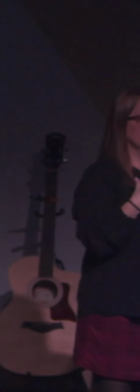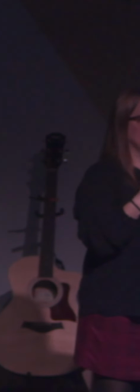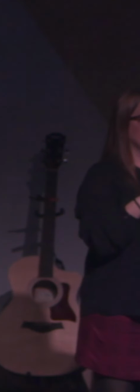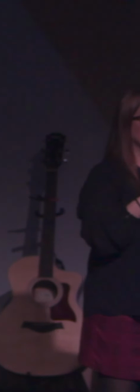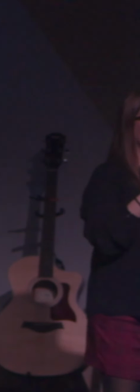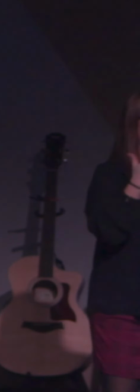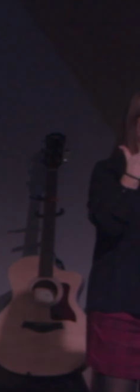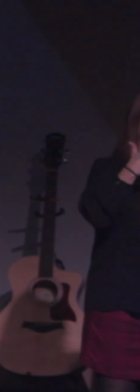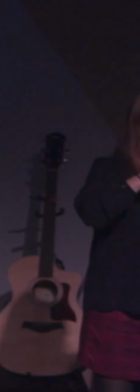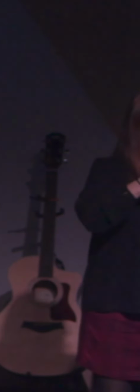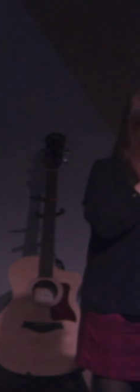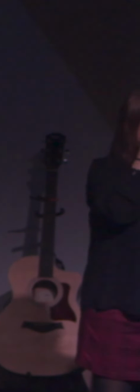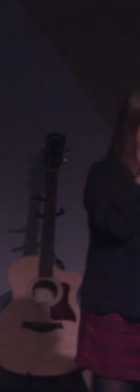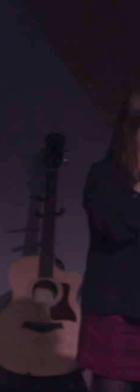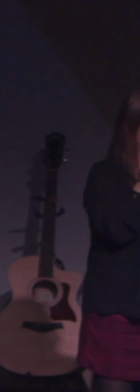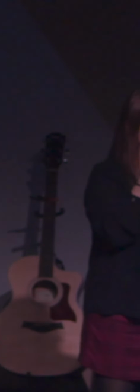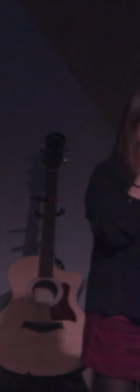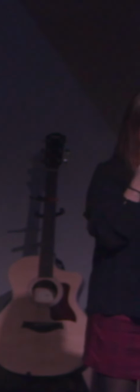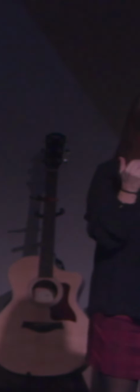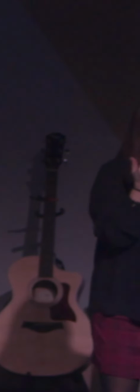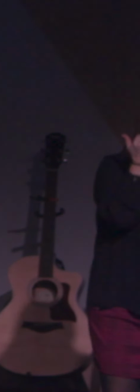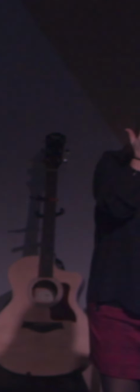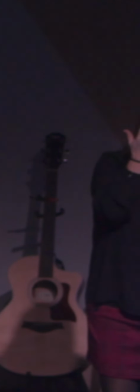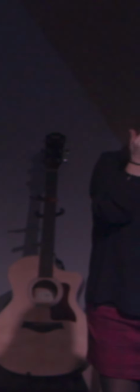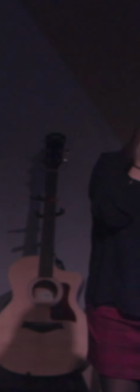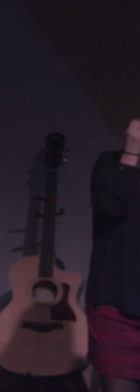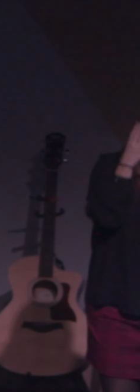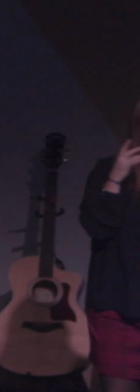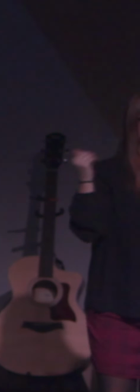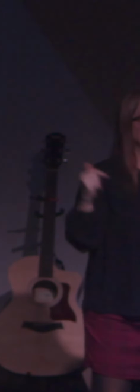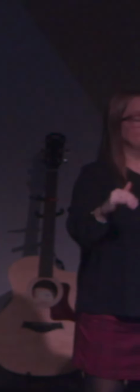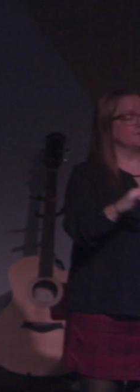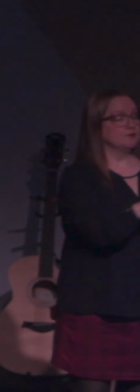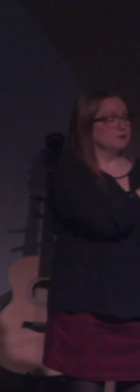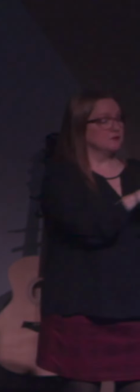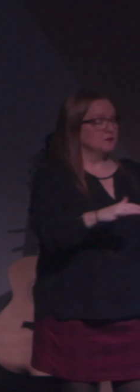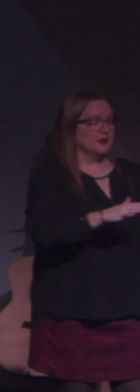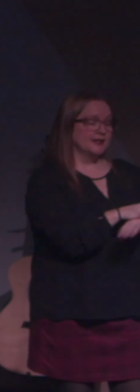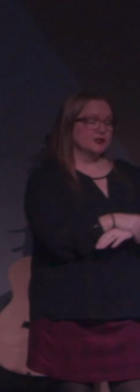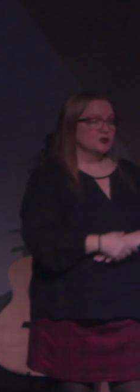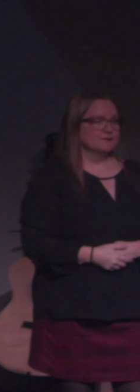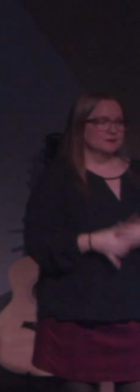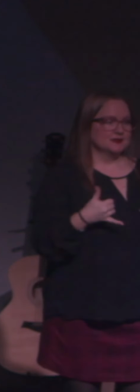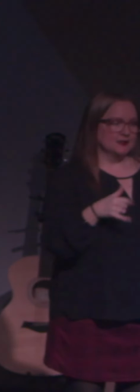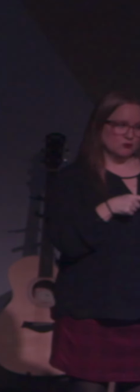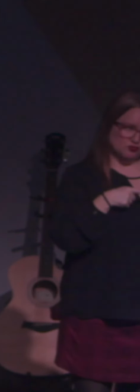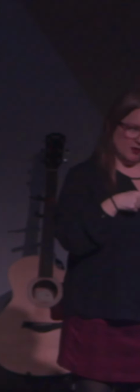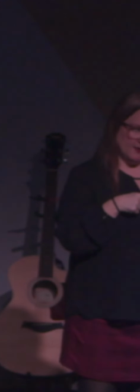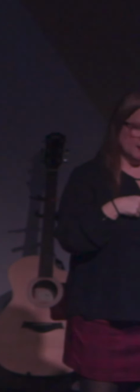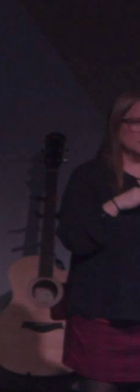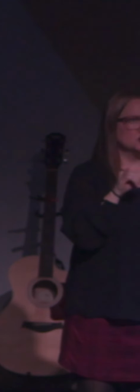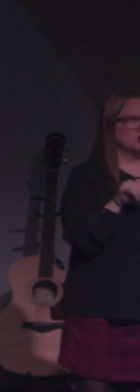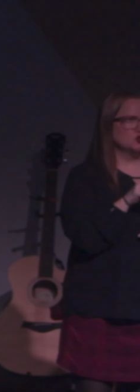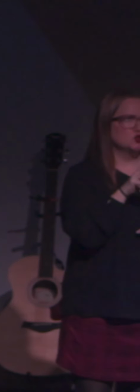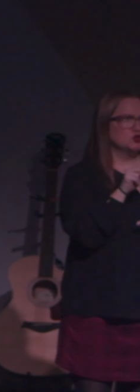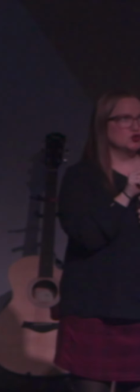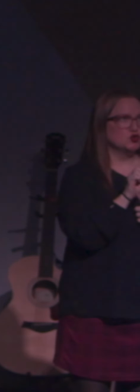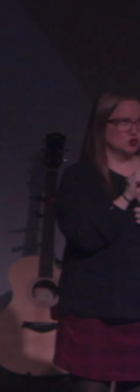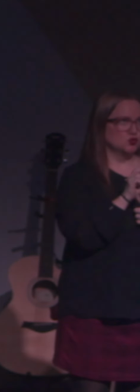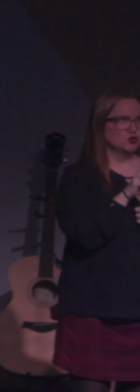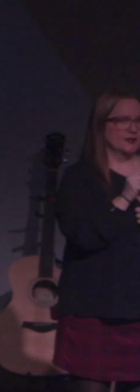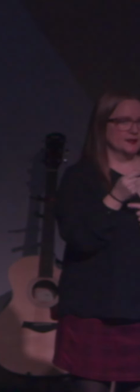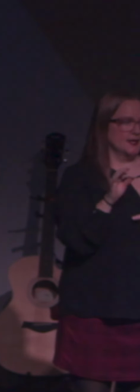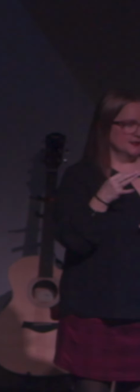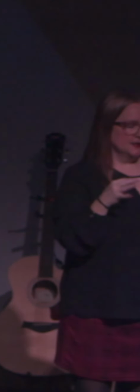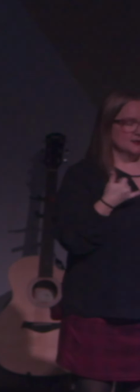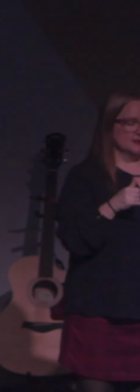God, so you're just you alone with God. And we got down to the beach, and I was still struggling. This was in June of